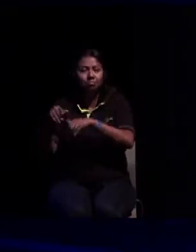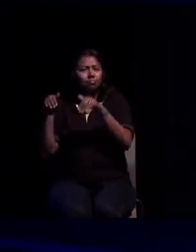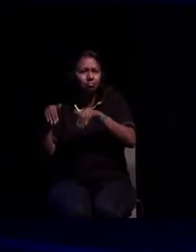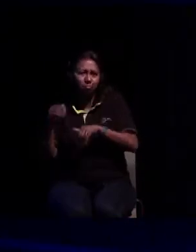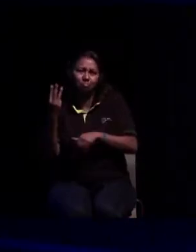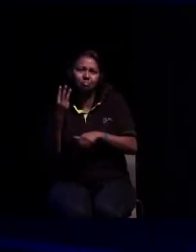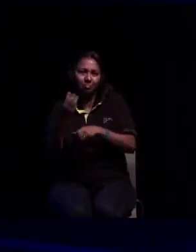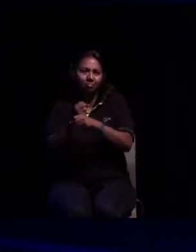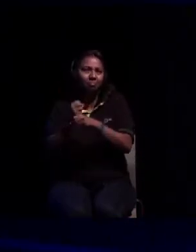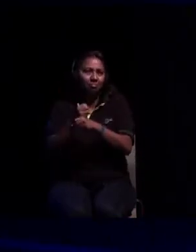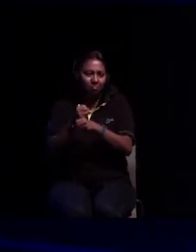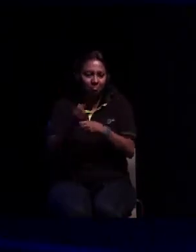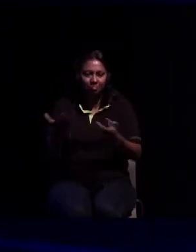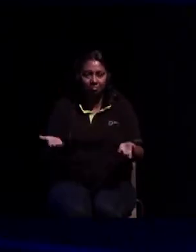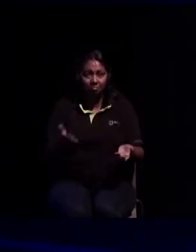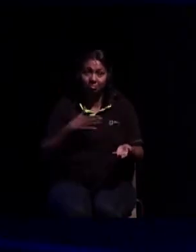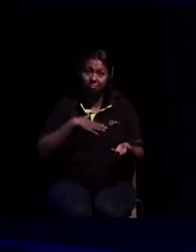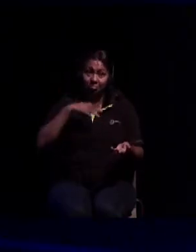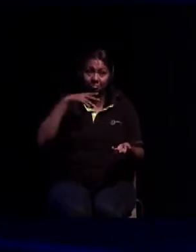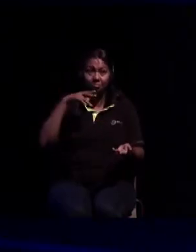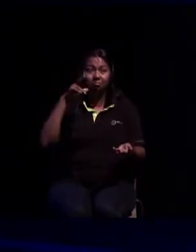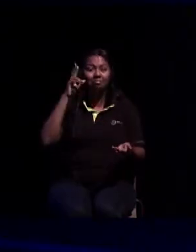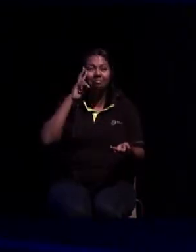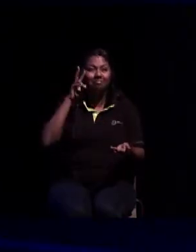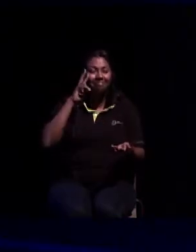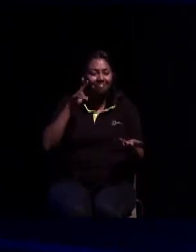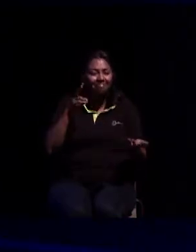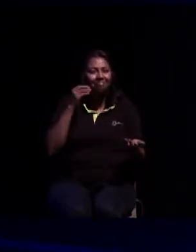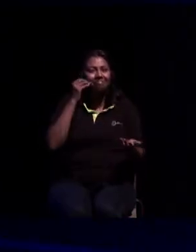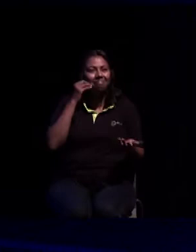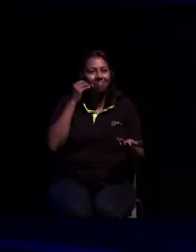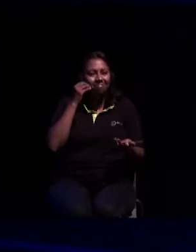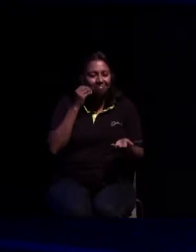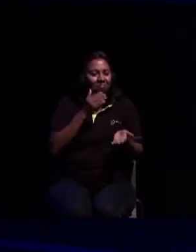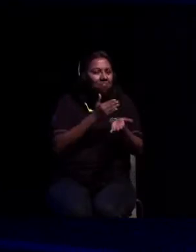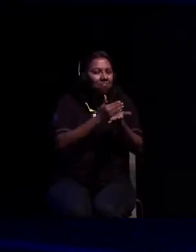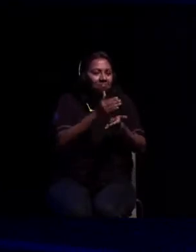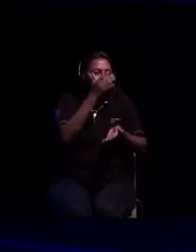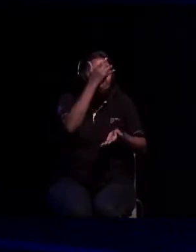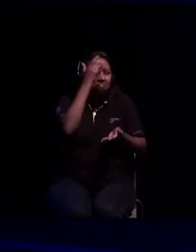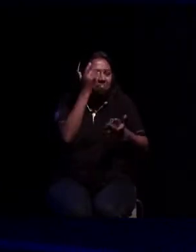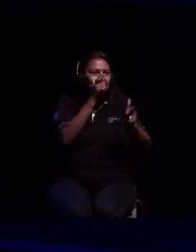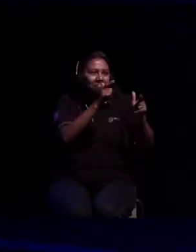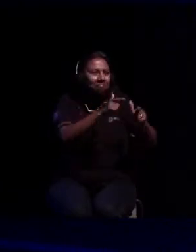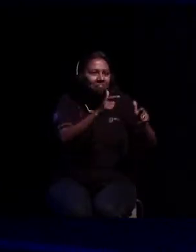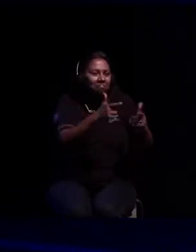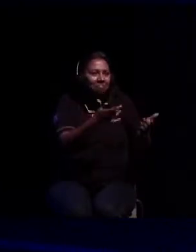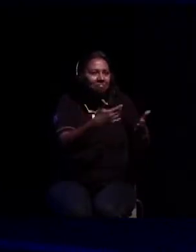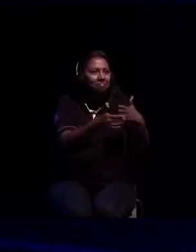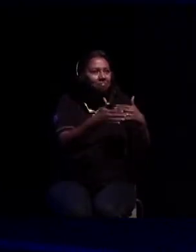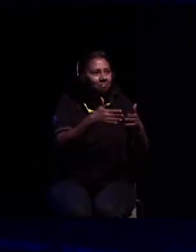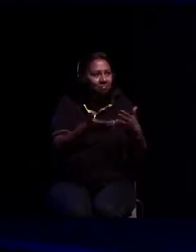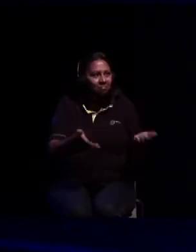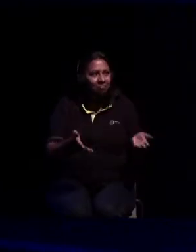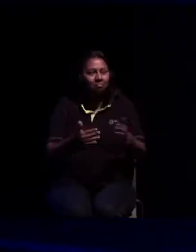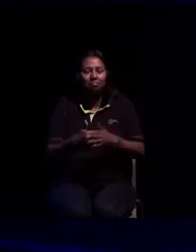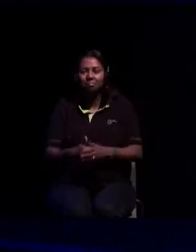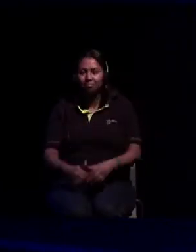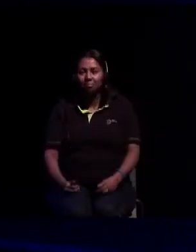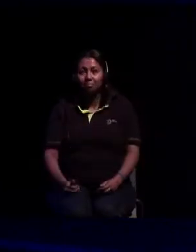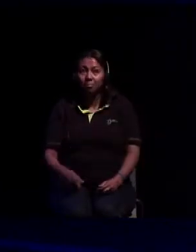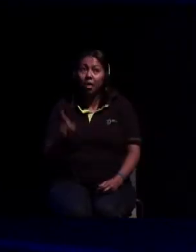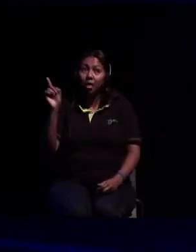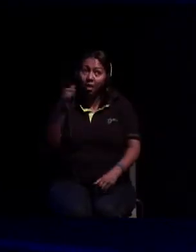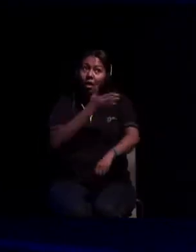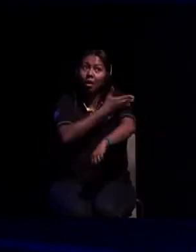start comes with acknowledging people in place. In Aboriginal Australia, there's a tradition that we have when we have an event like this,